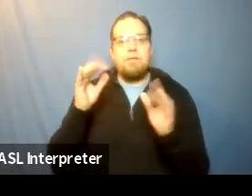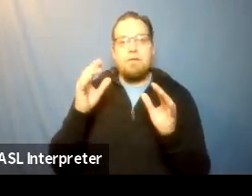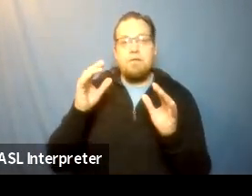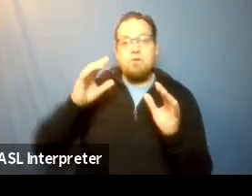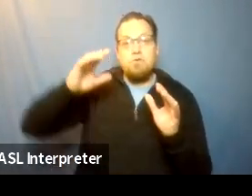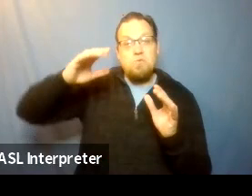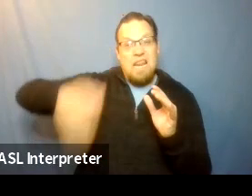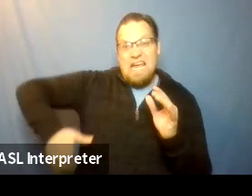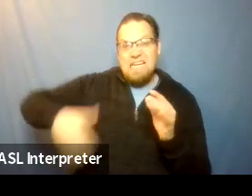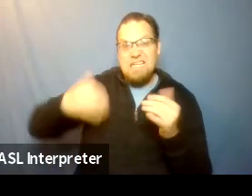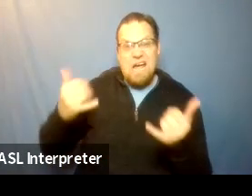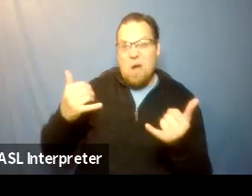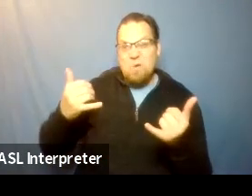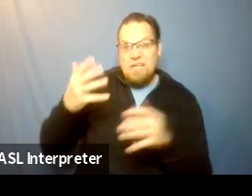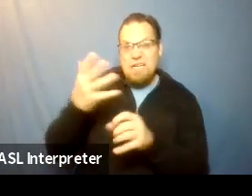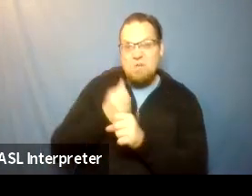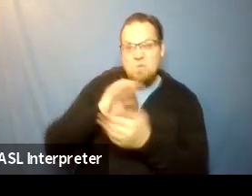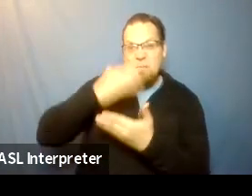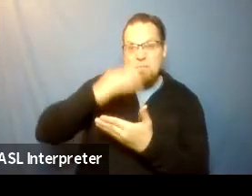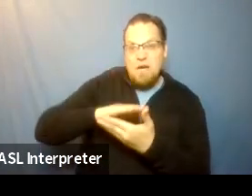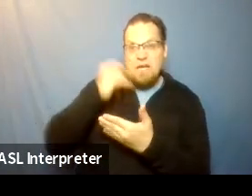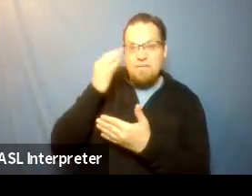to get a Chromebook if they need one?